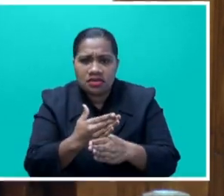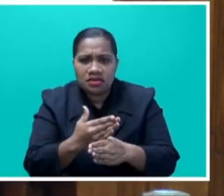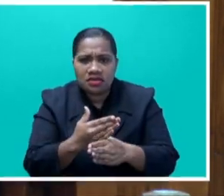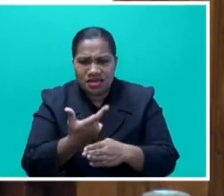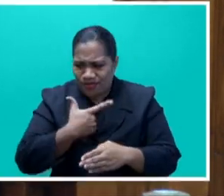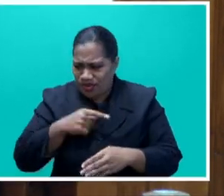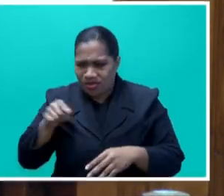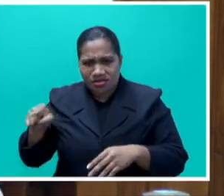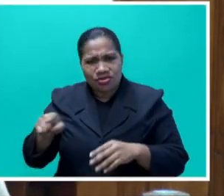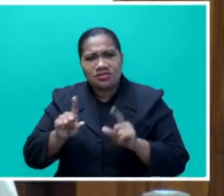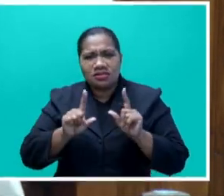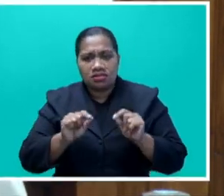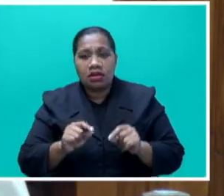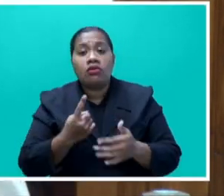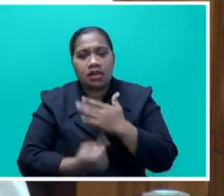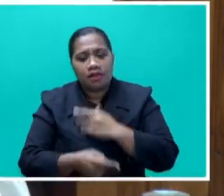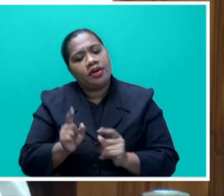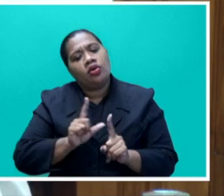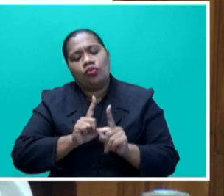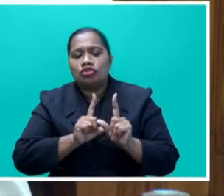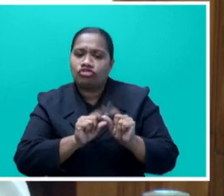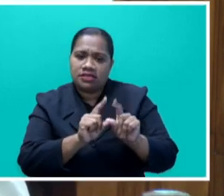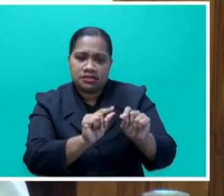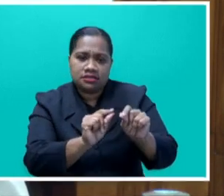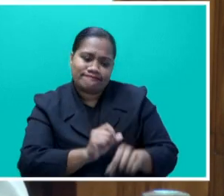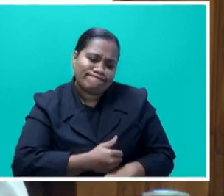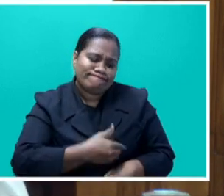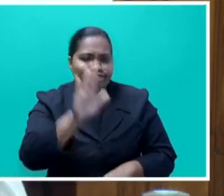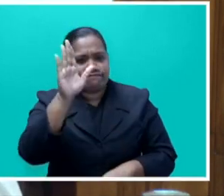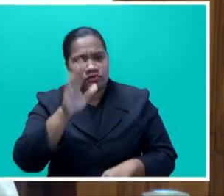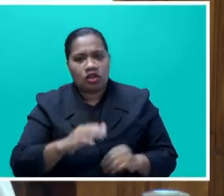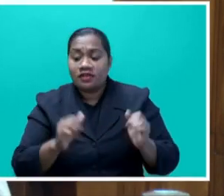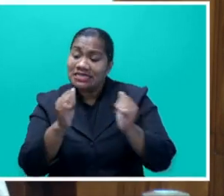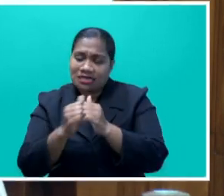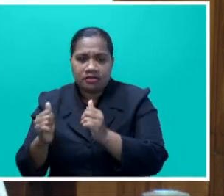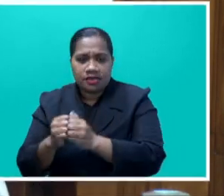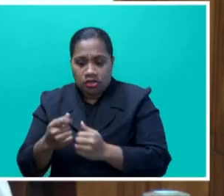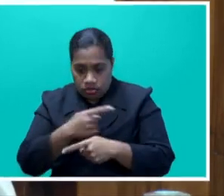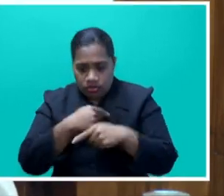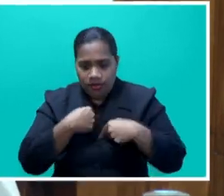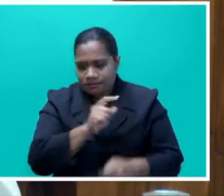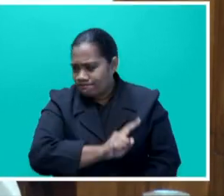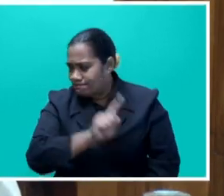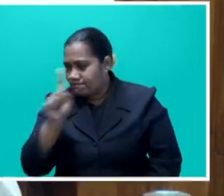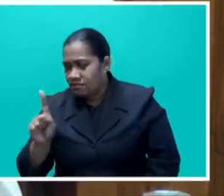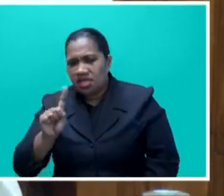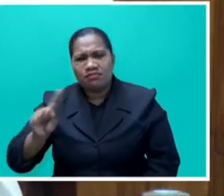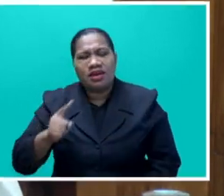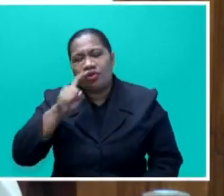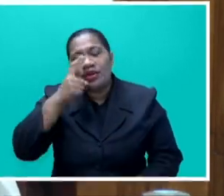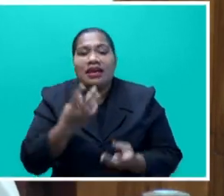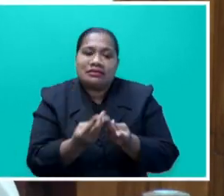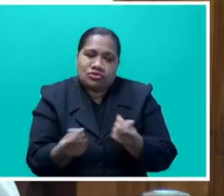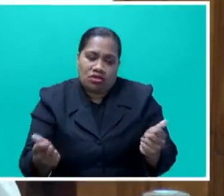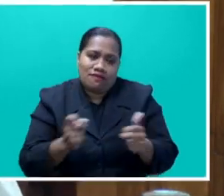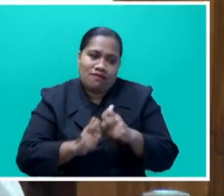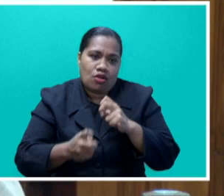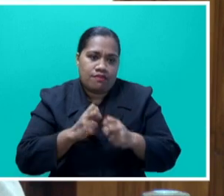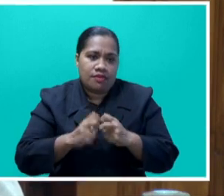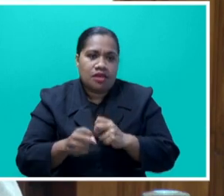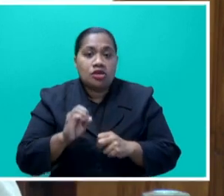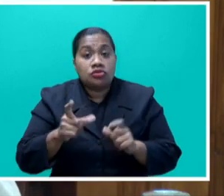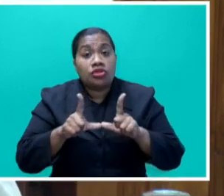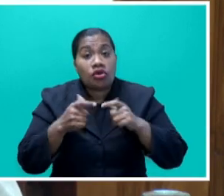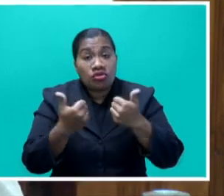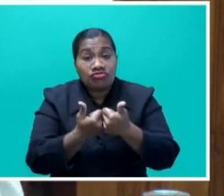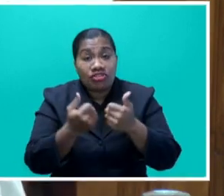He was chased out of the settlement. We had to intervene, but ultimately we could not solve that problem. So the contractor decided that